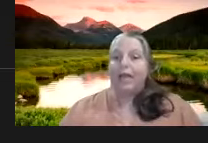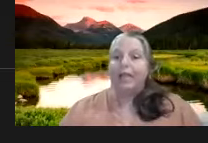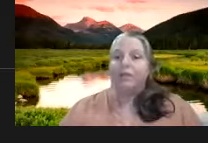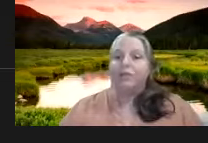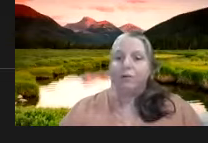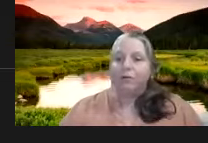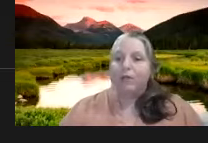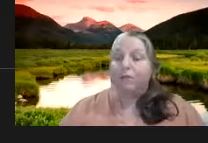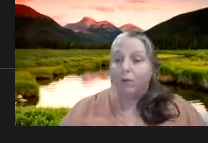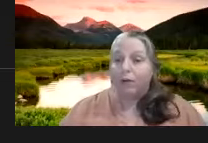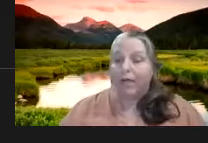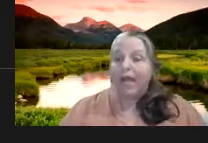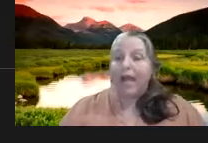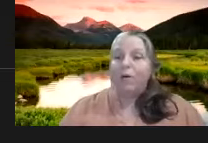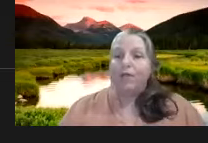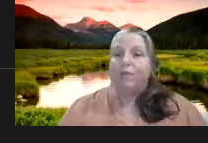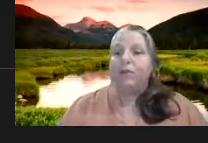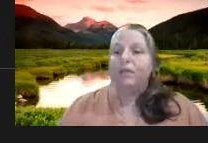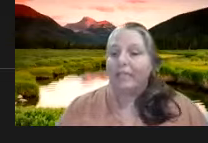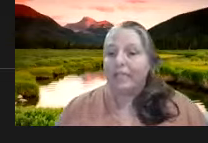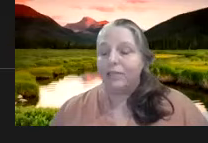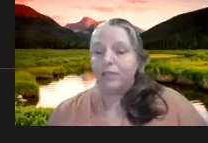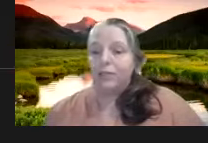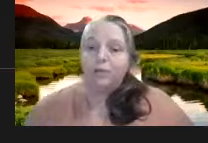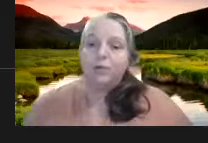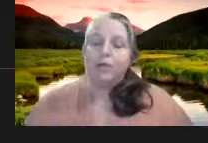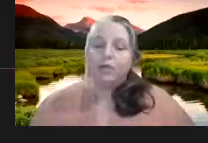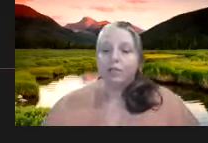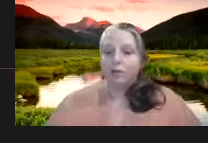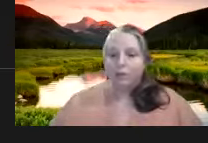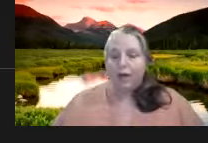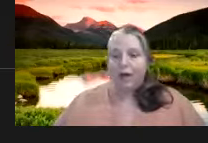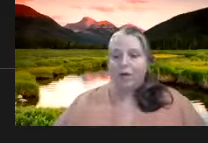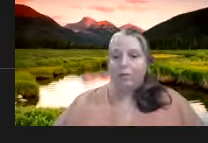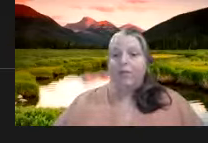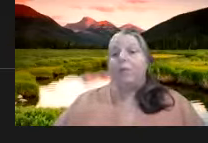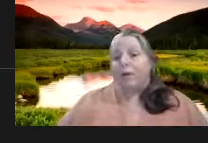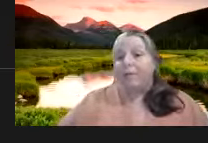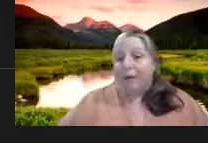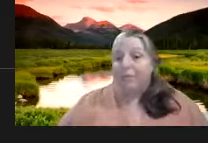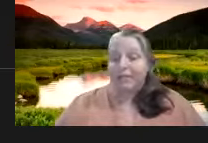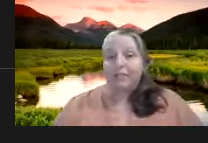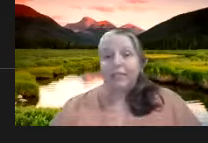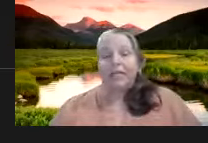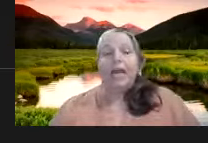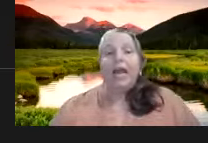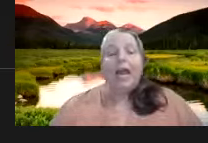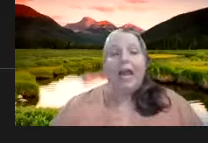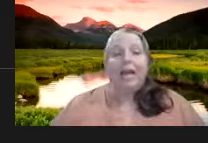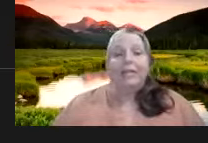concern and issue moving forward, and what they really needed to what they worried about